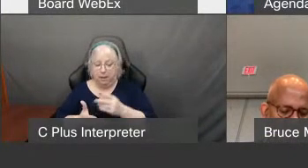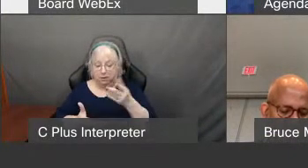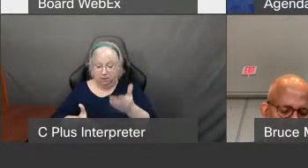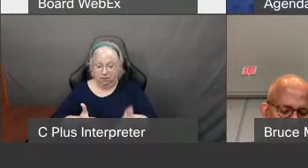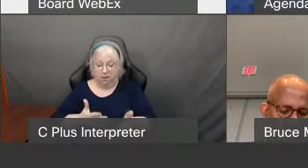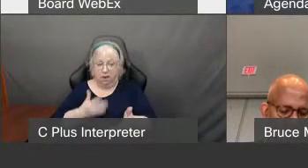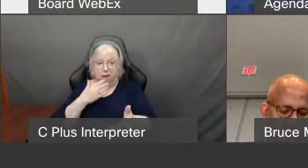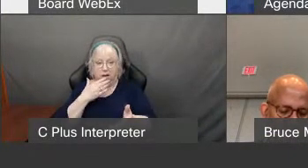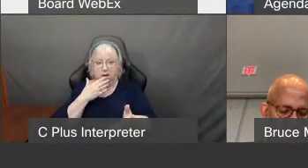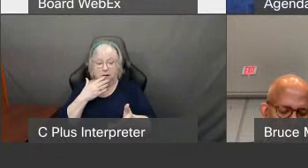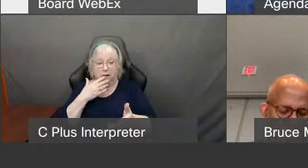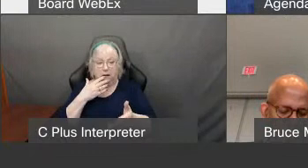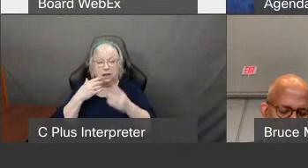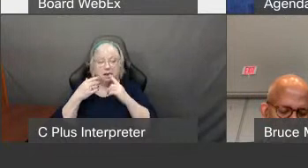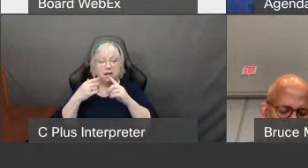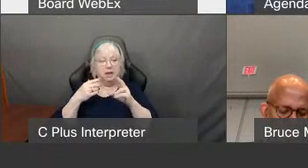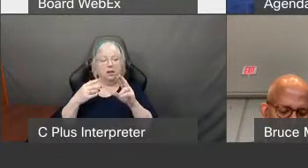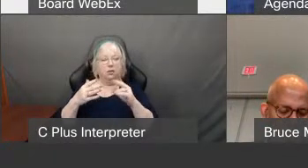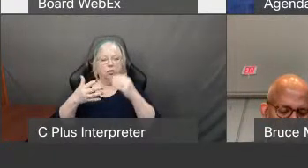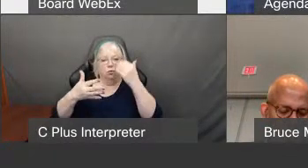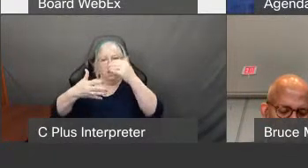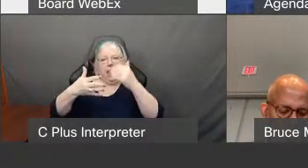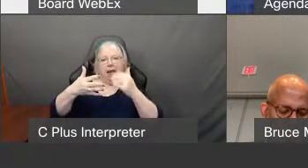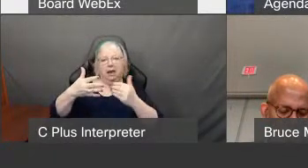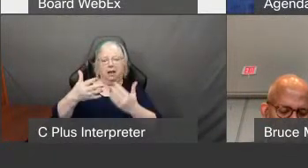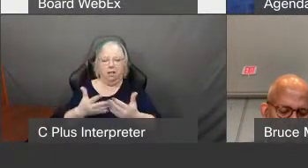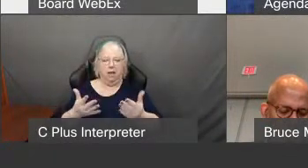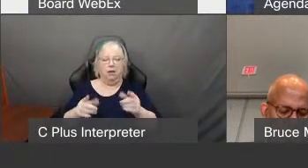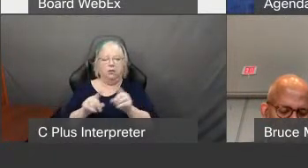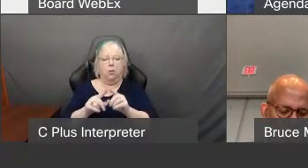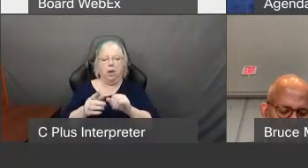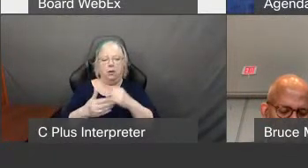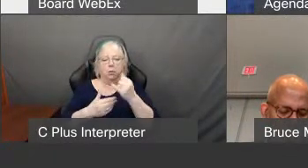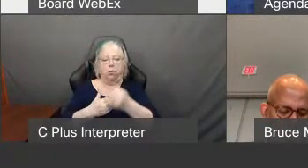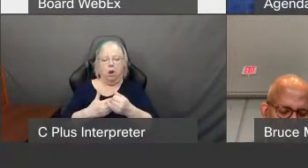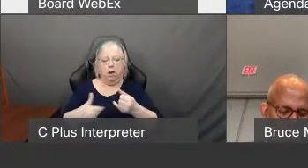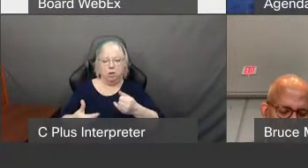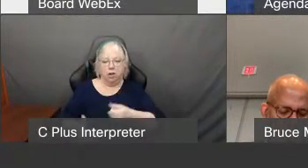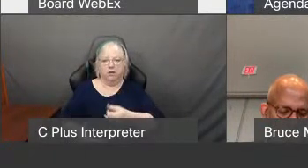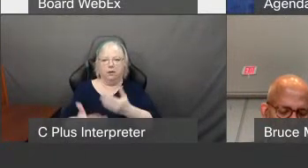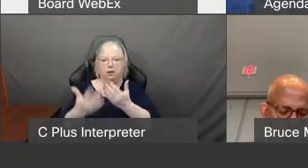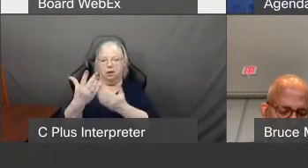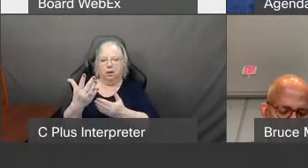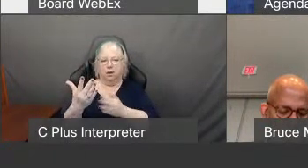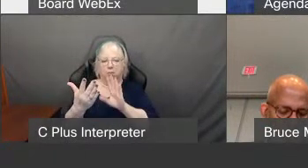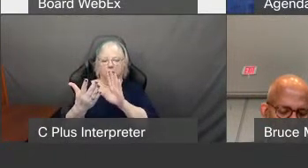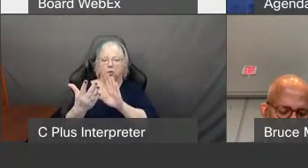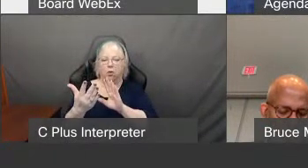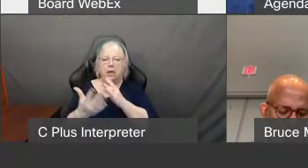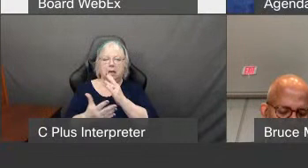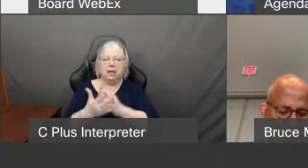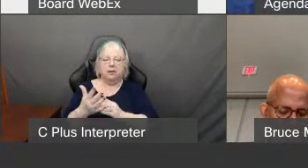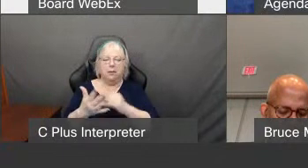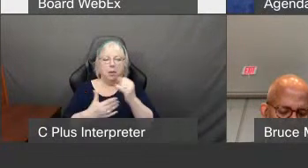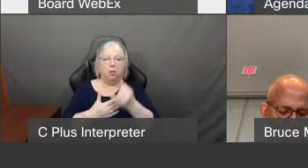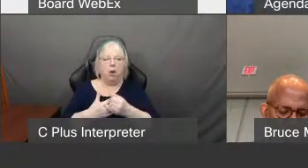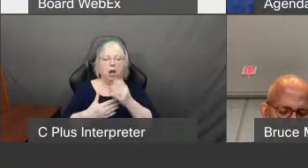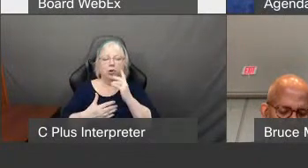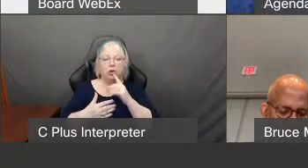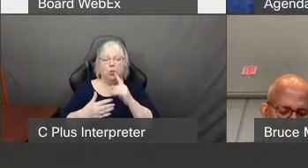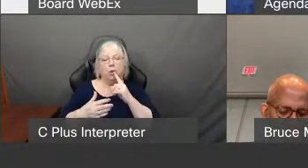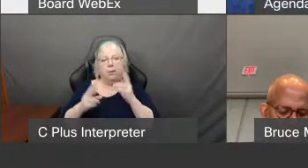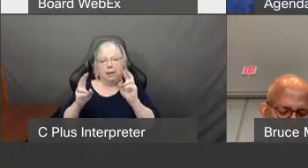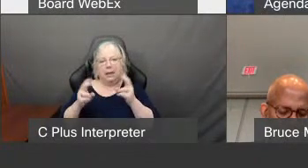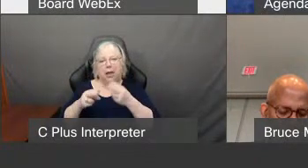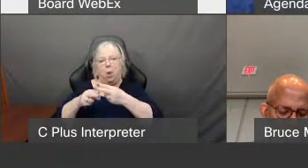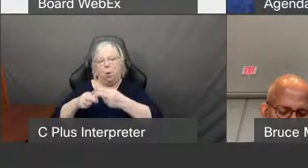is ranking things. So as projects come forward, some of the projects will be weighted